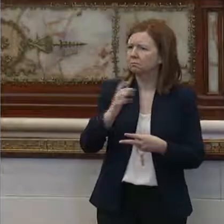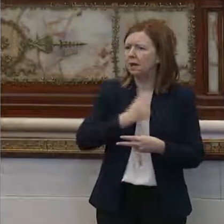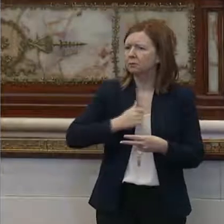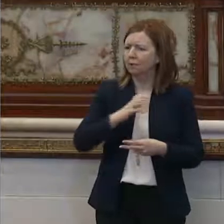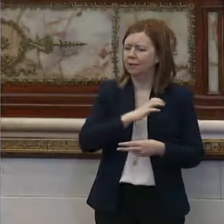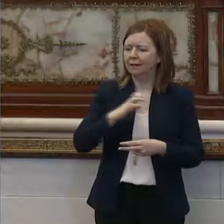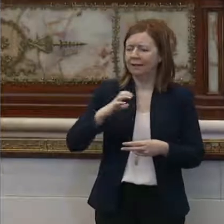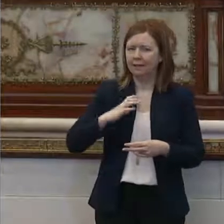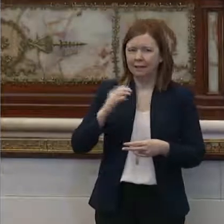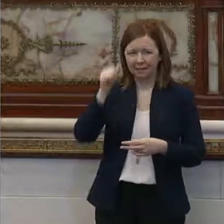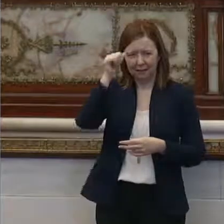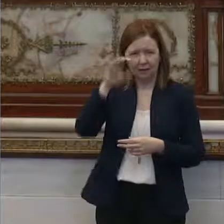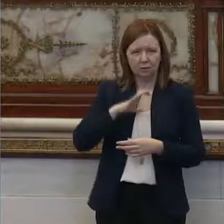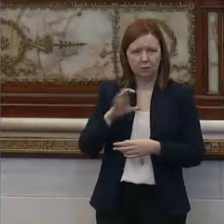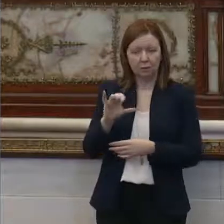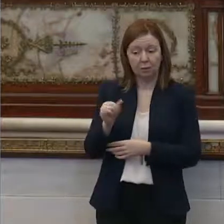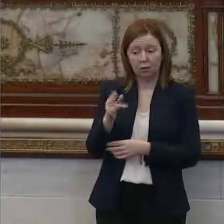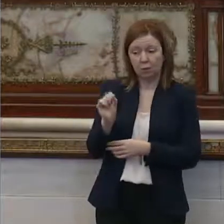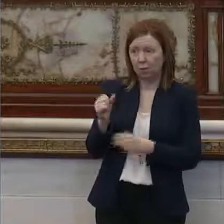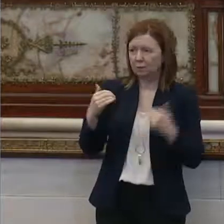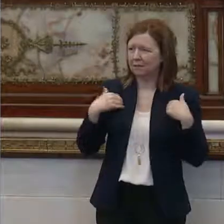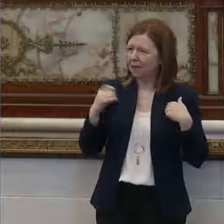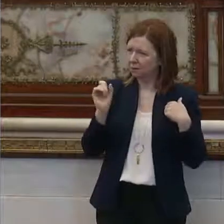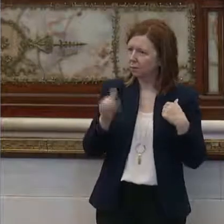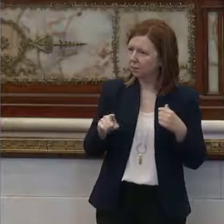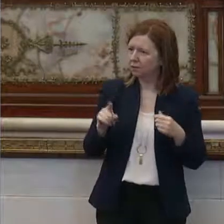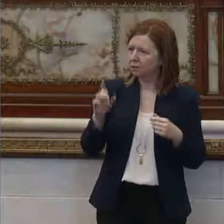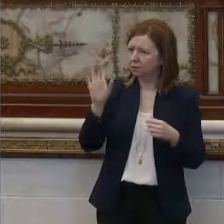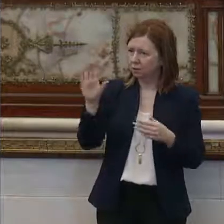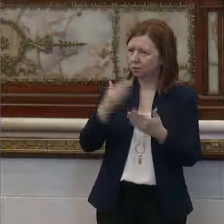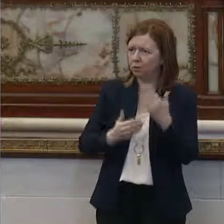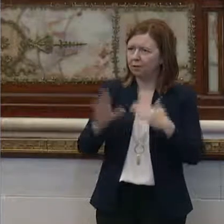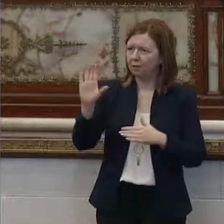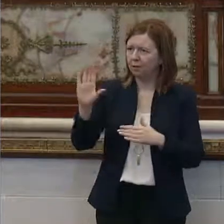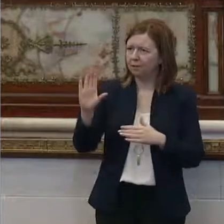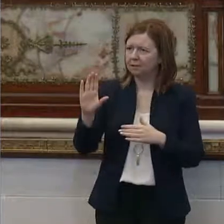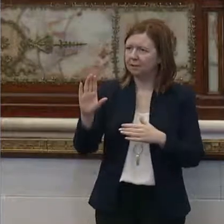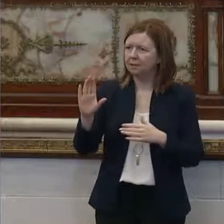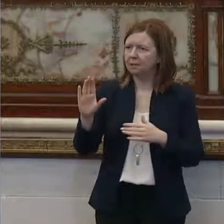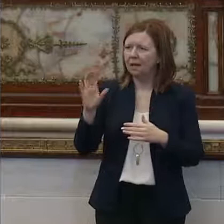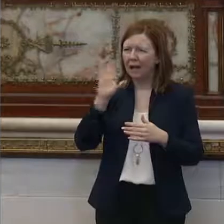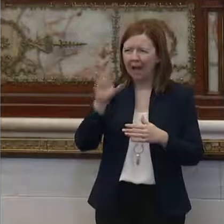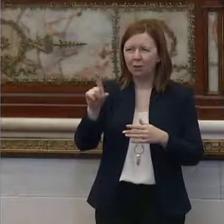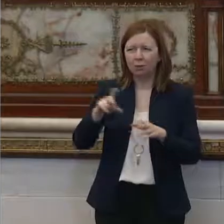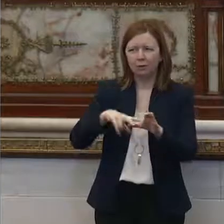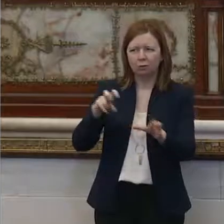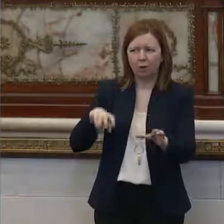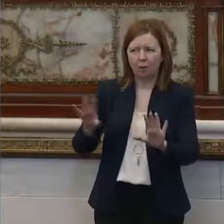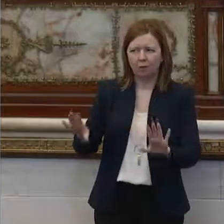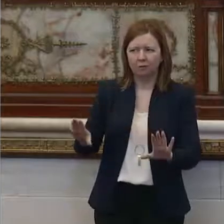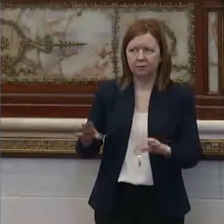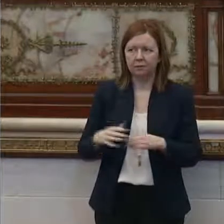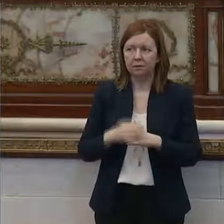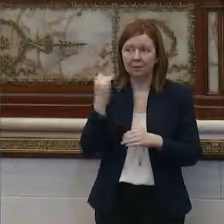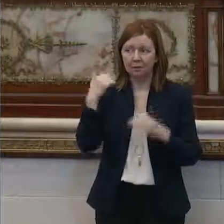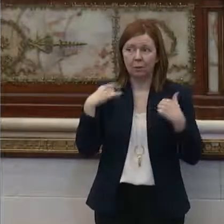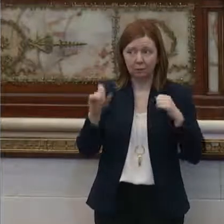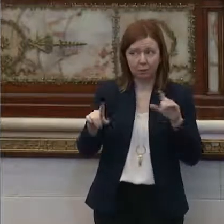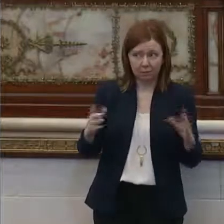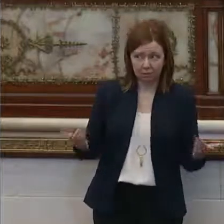Curtis Jones has a question. I see your hand is raised. And I know you have to drop off, so if you have a